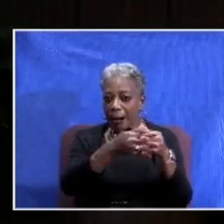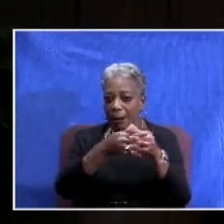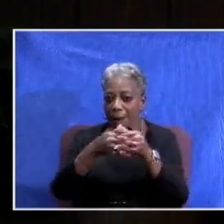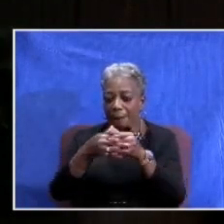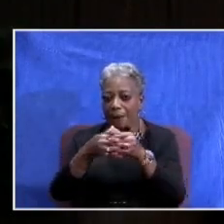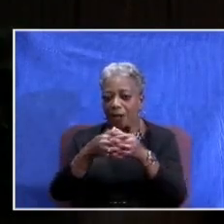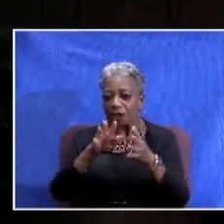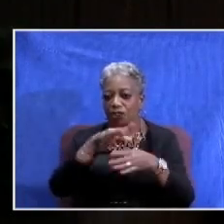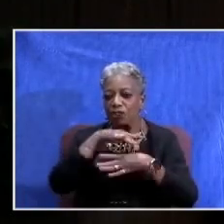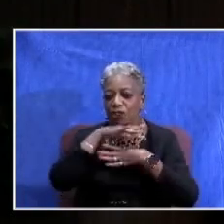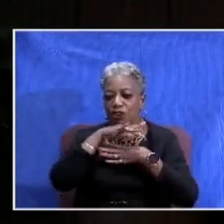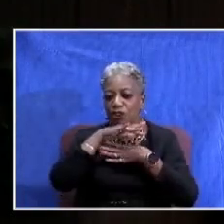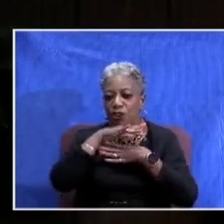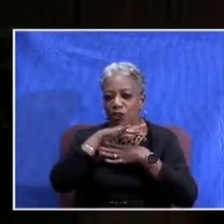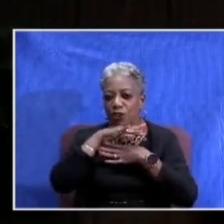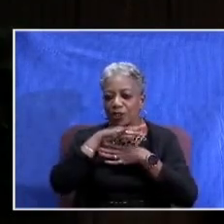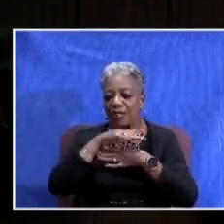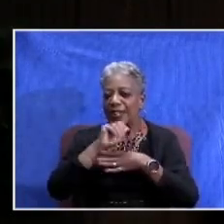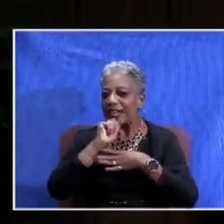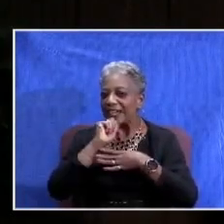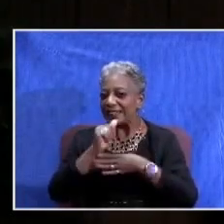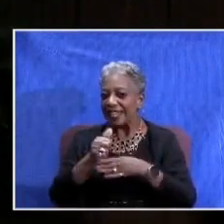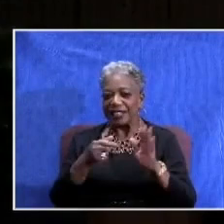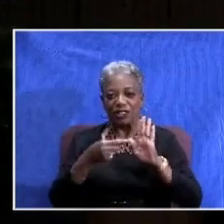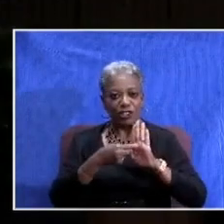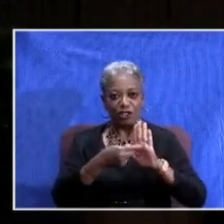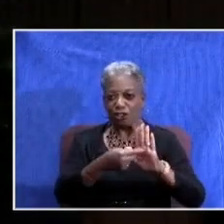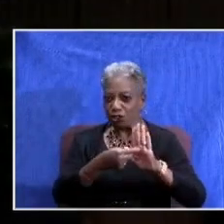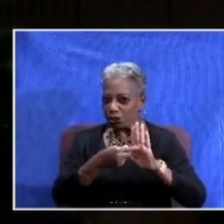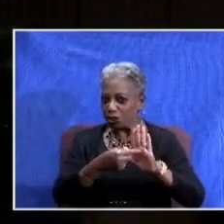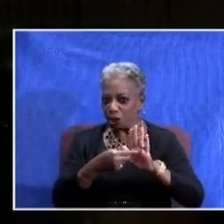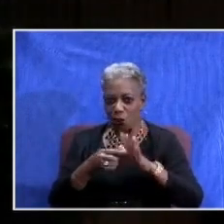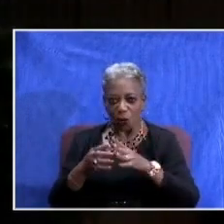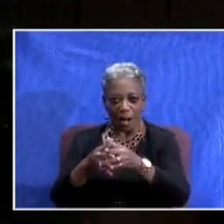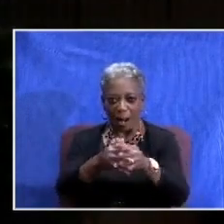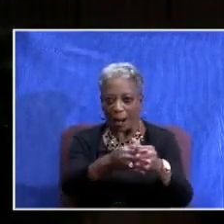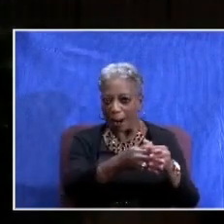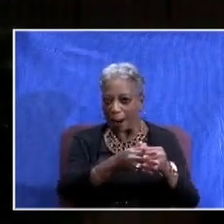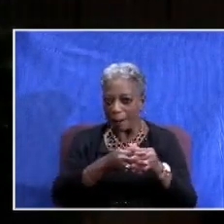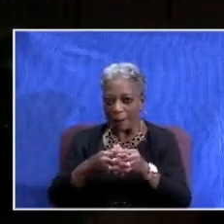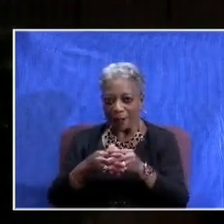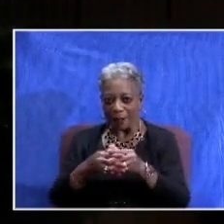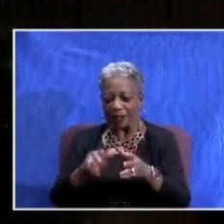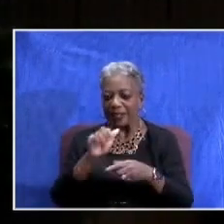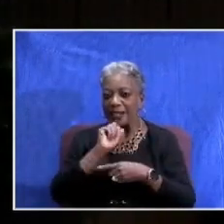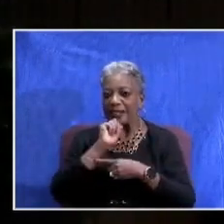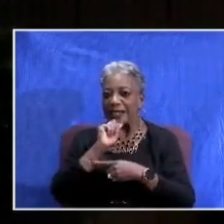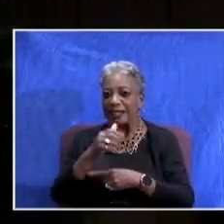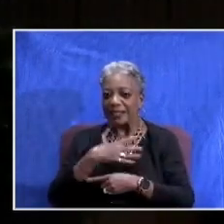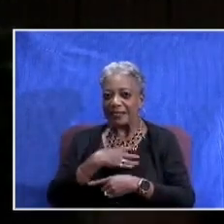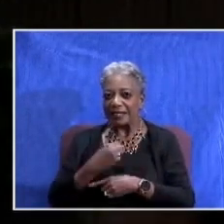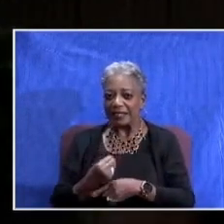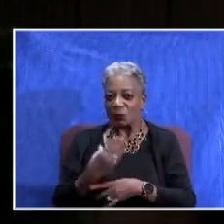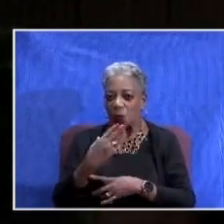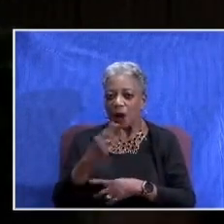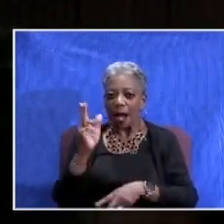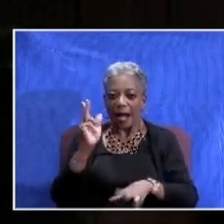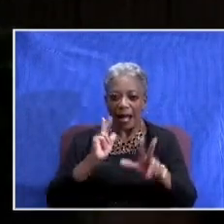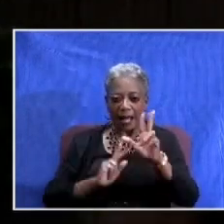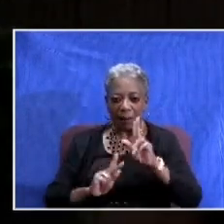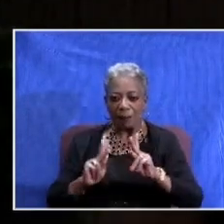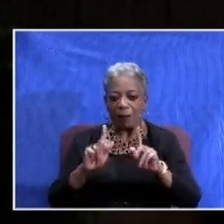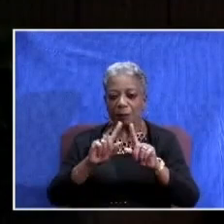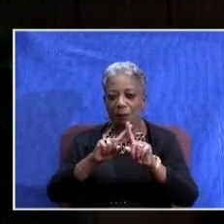But America did. And the tragedy is not that it's just white folk, but it's some of you coon Negroes